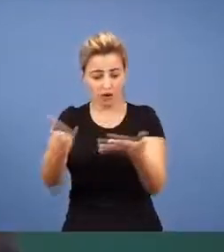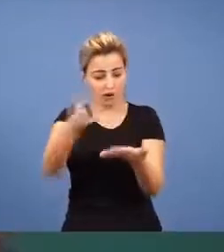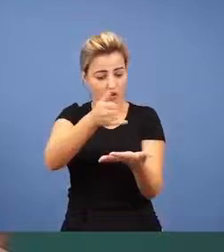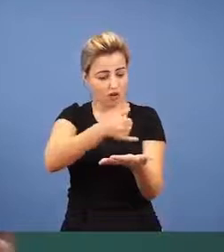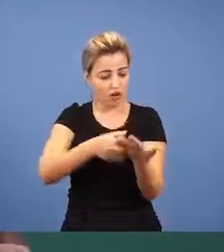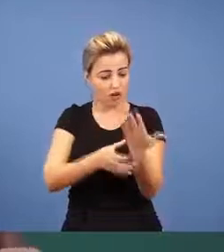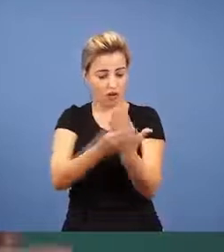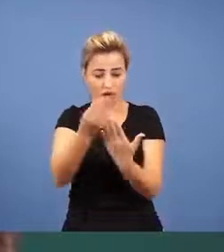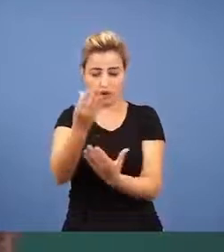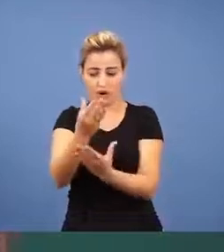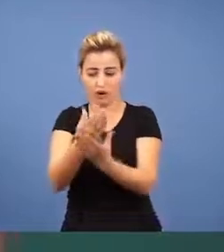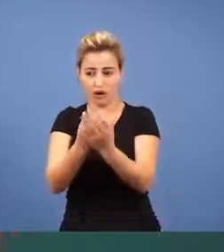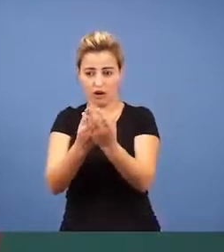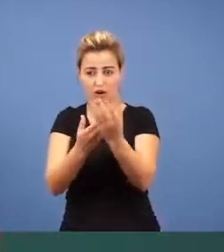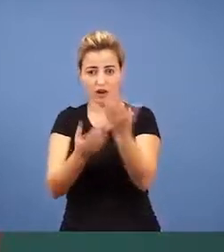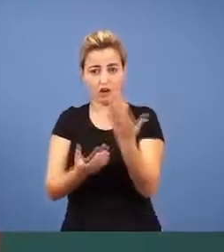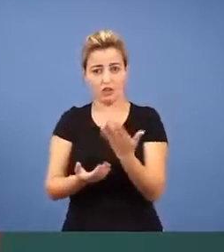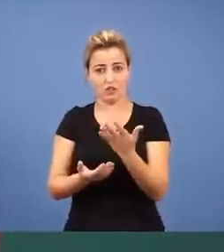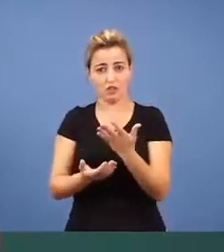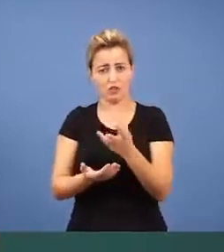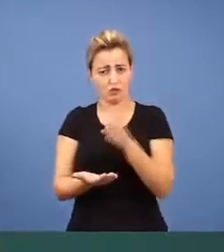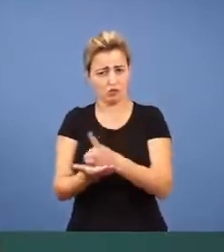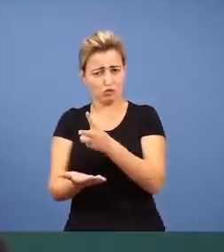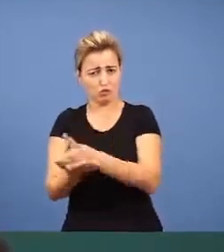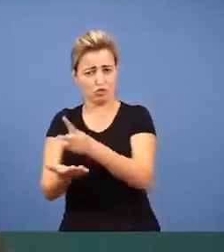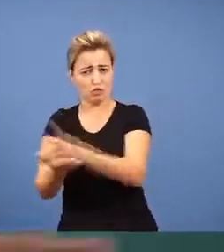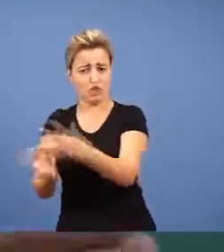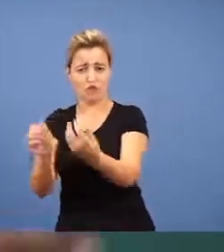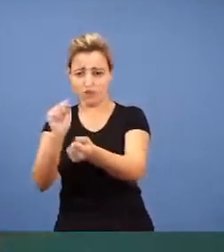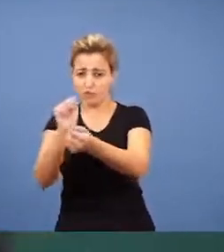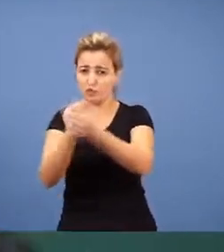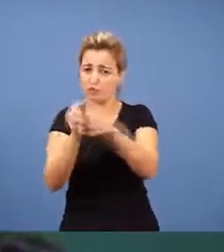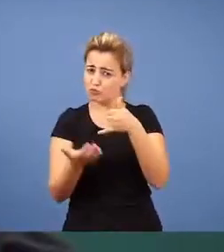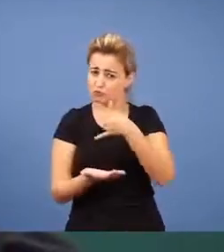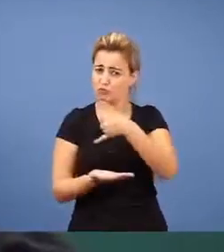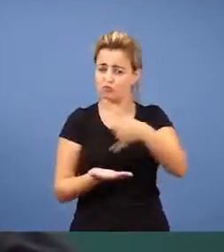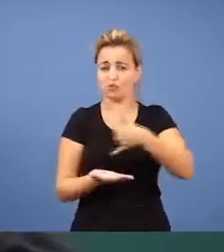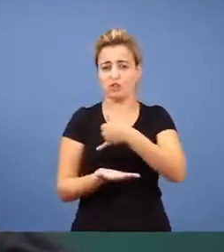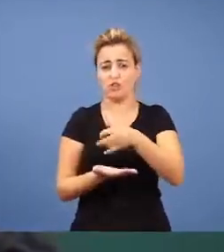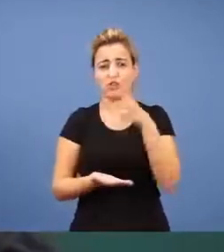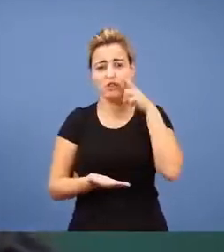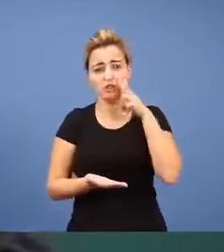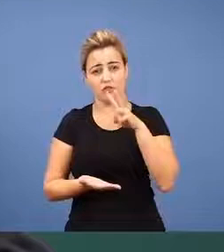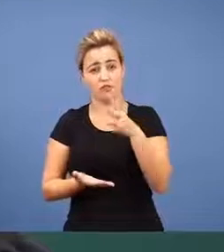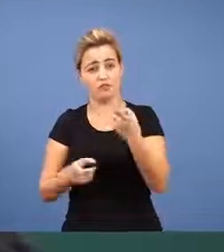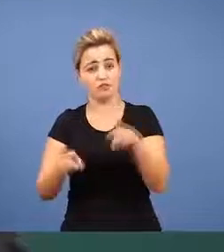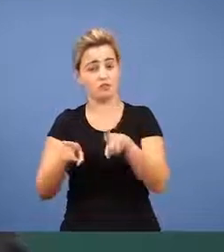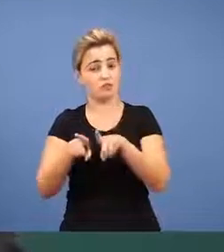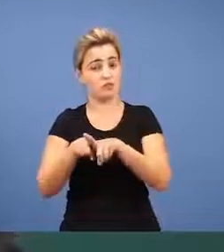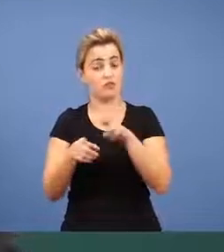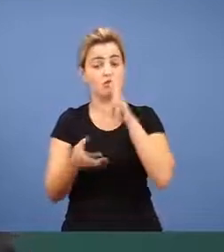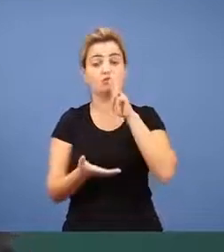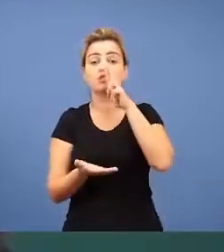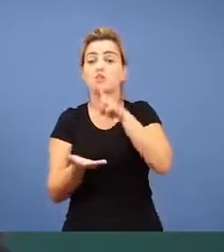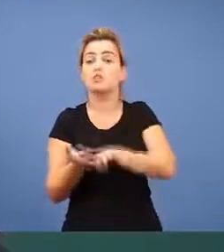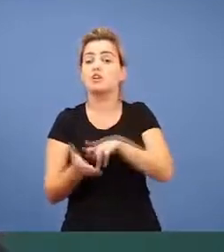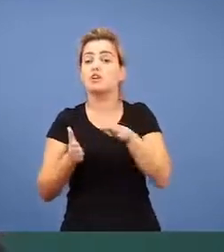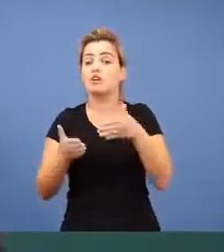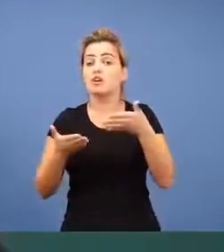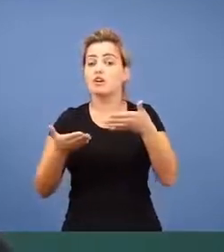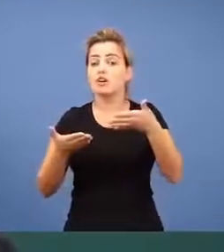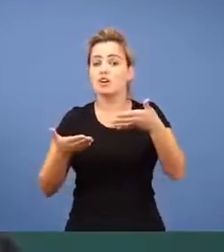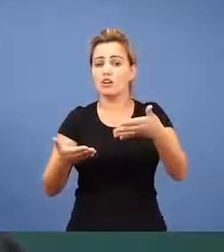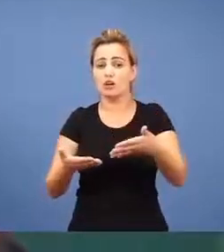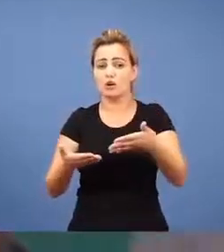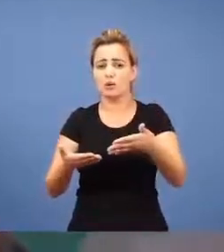with oil. And we didn't clean up the oil, and we took this with them, with us.